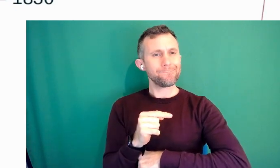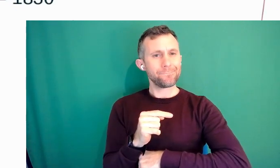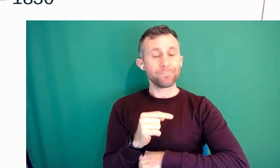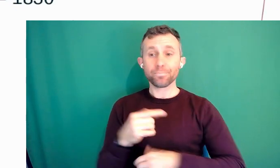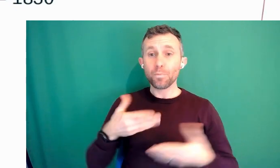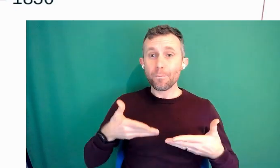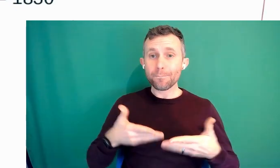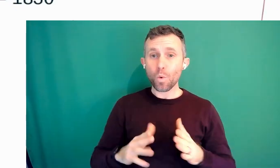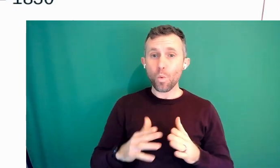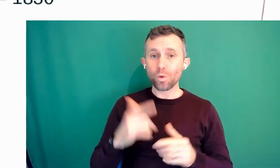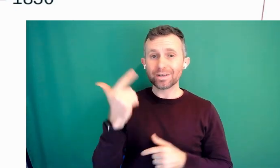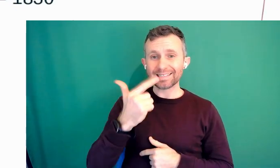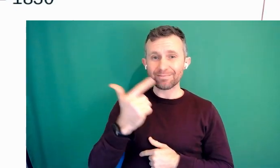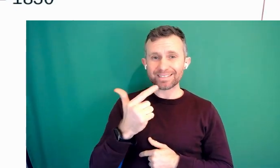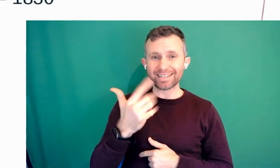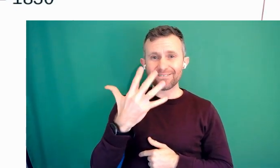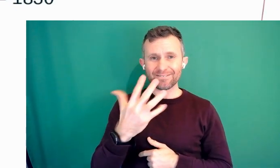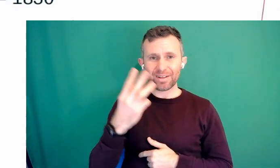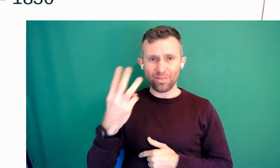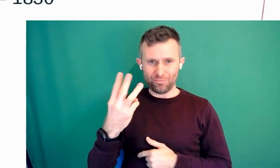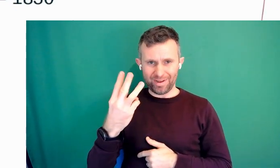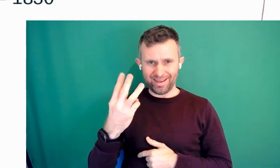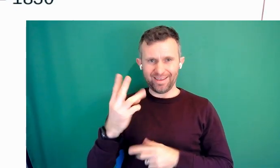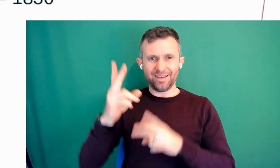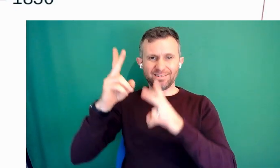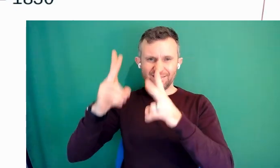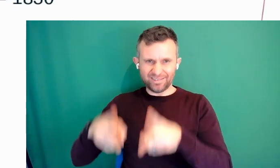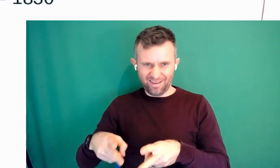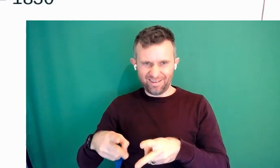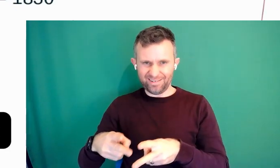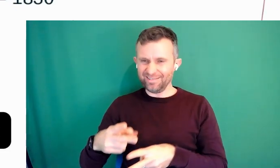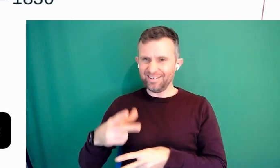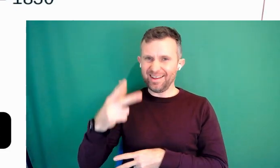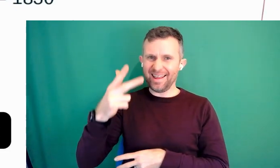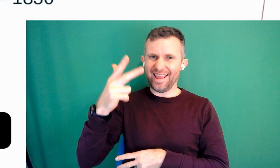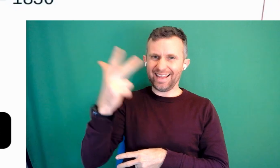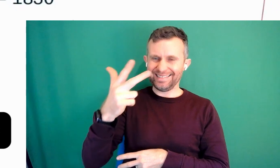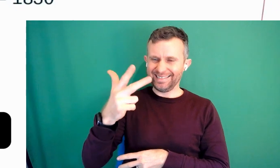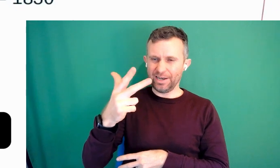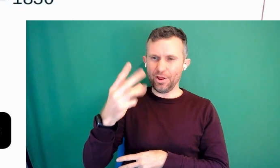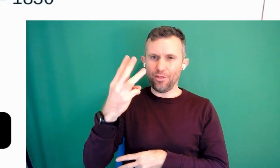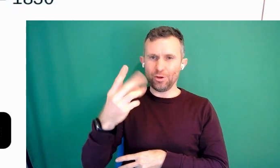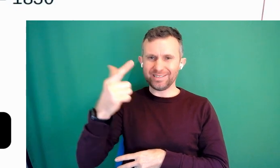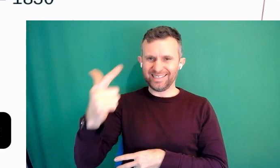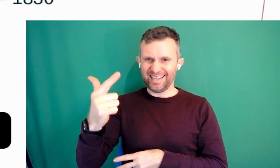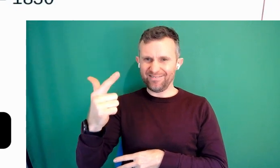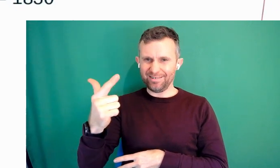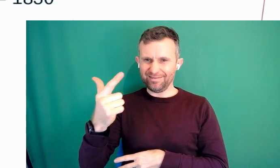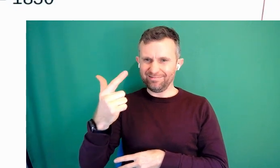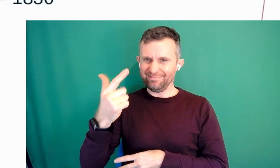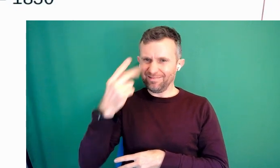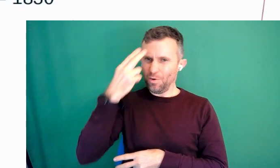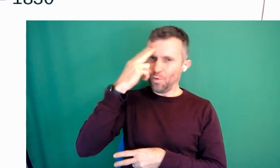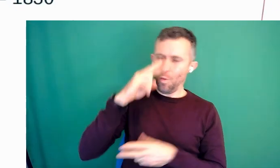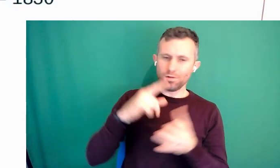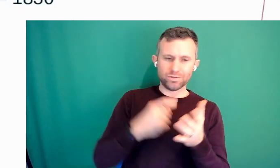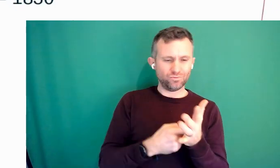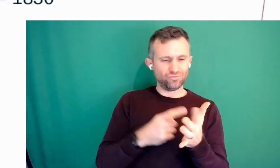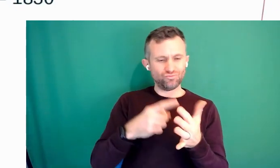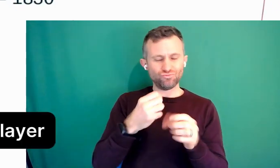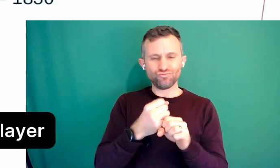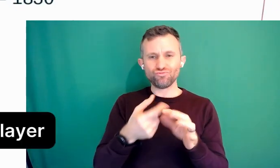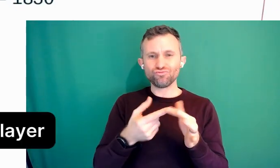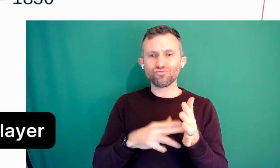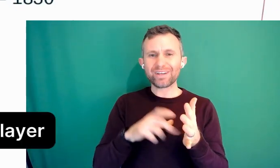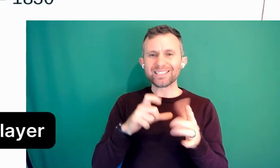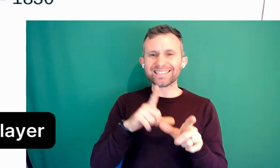horsehair wig. From this portrait and his houses, you might imagine that Soane was born into this rich lifestyle.